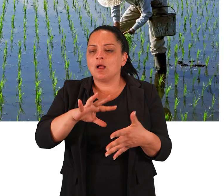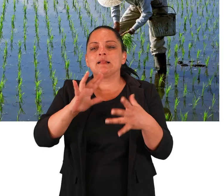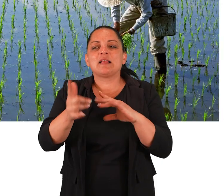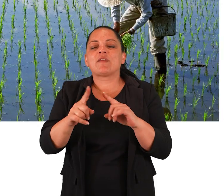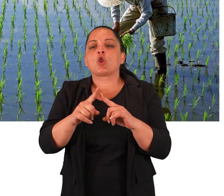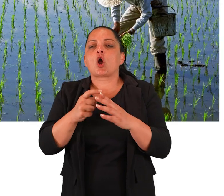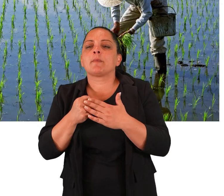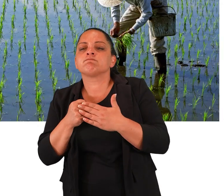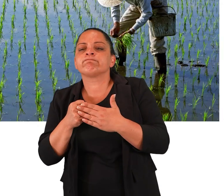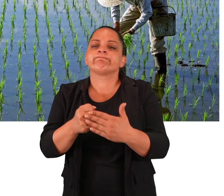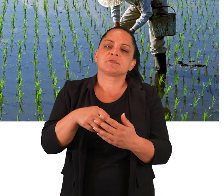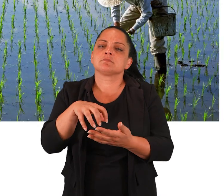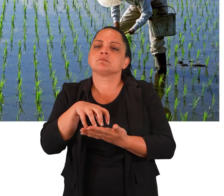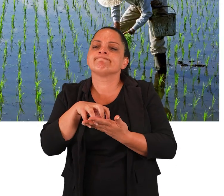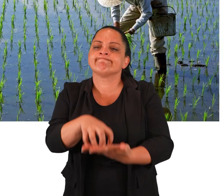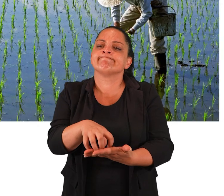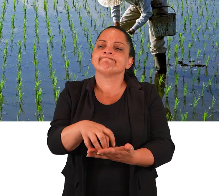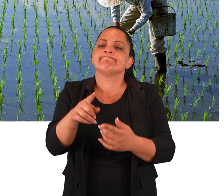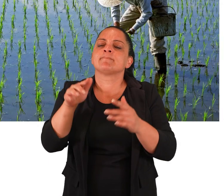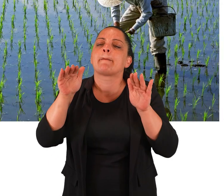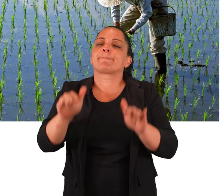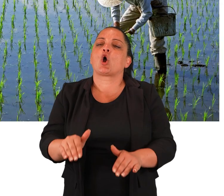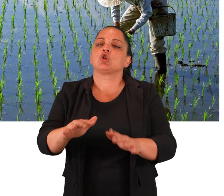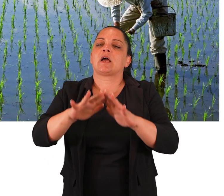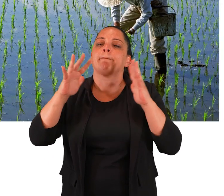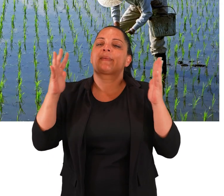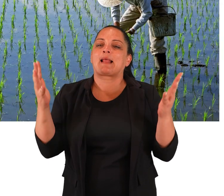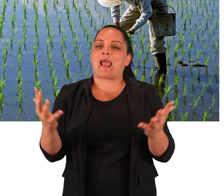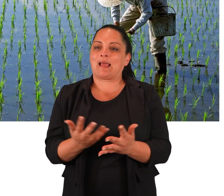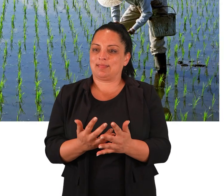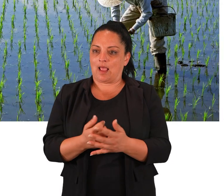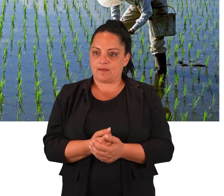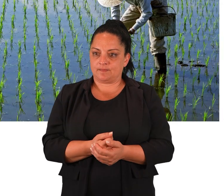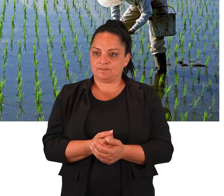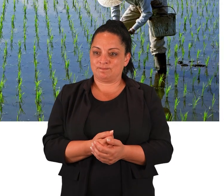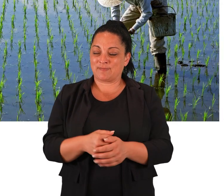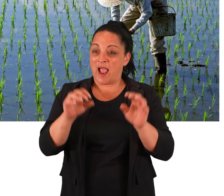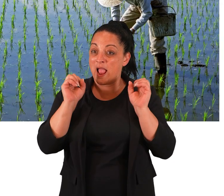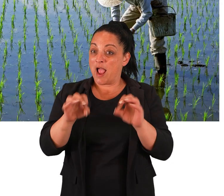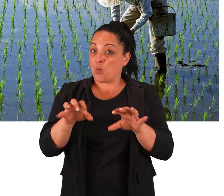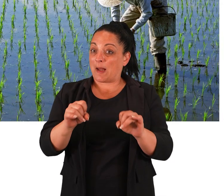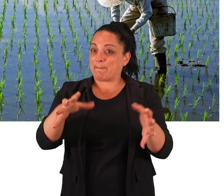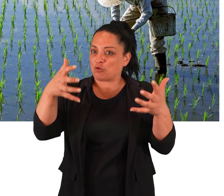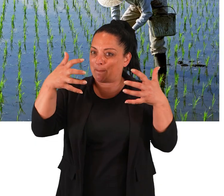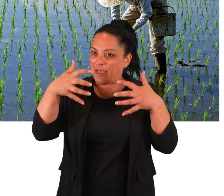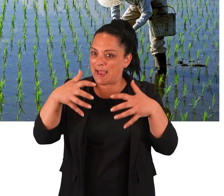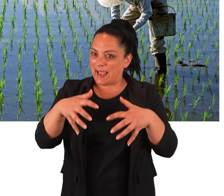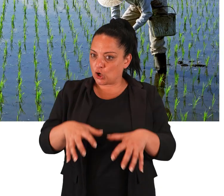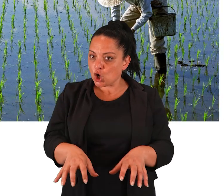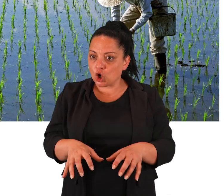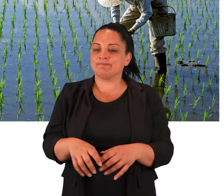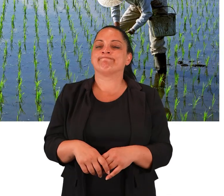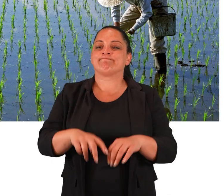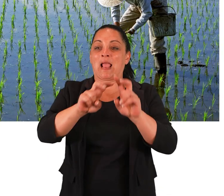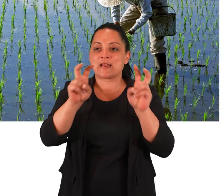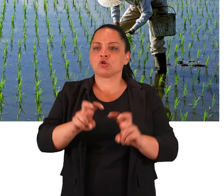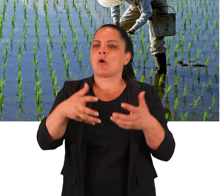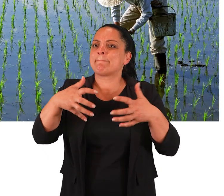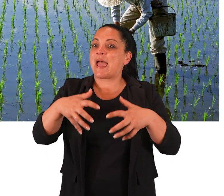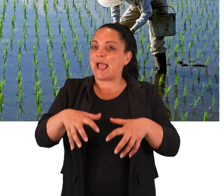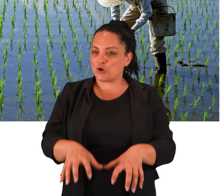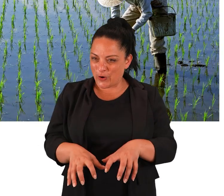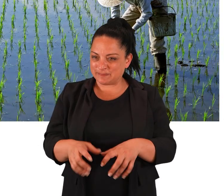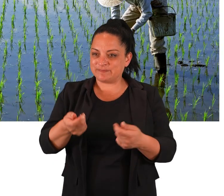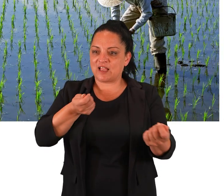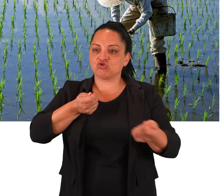contribute directly to protecting the planet. They help to reduce pollution, to save energy, and